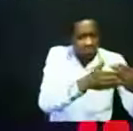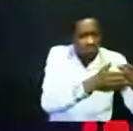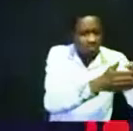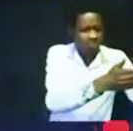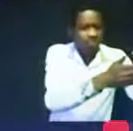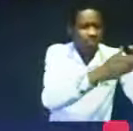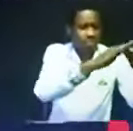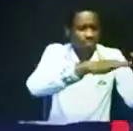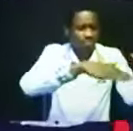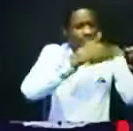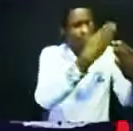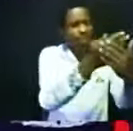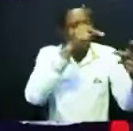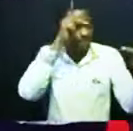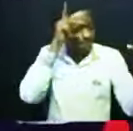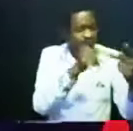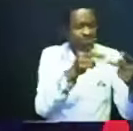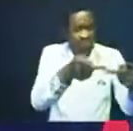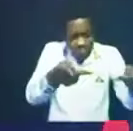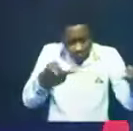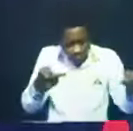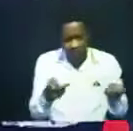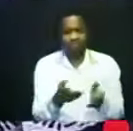Everything is laid bare